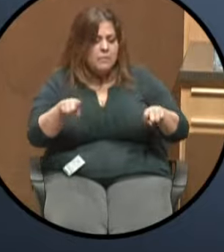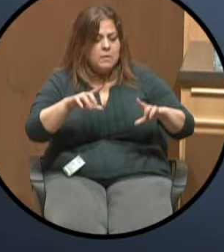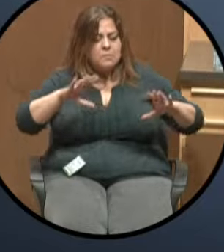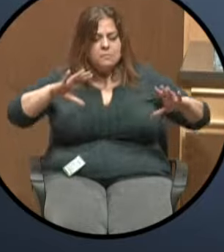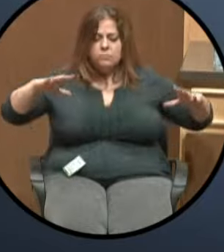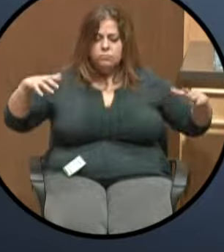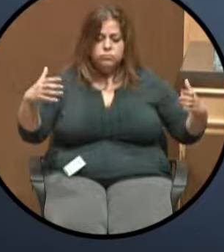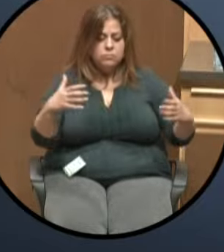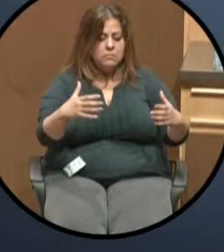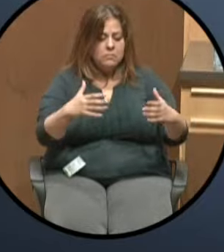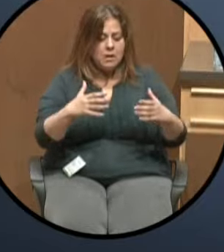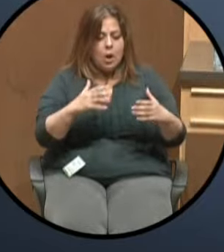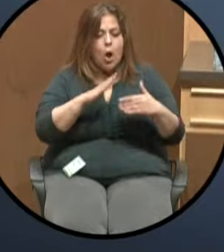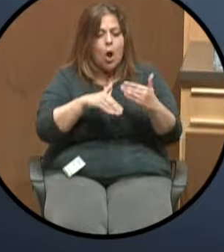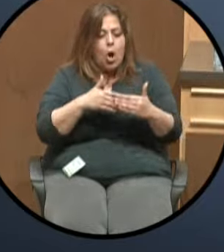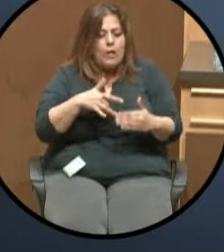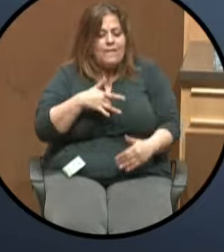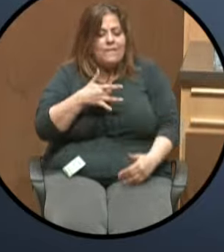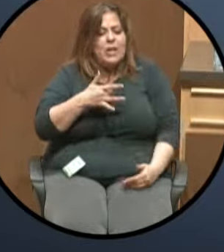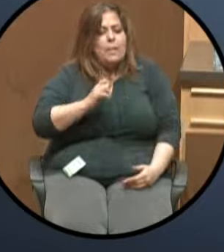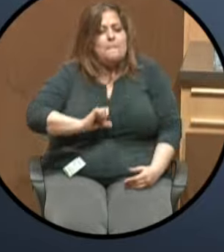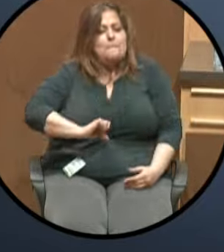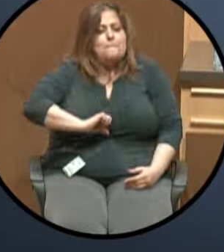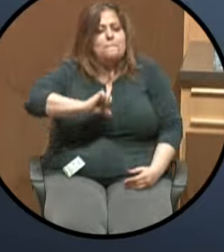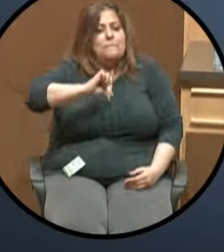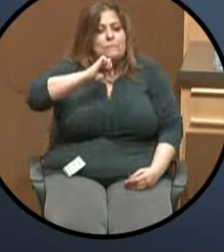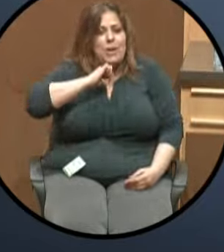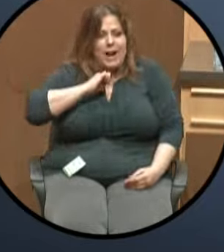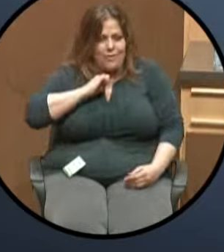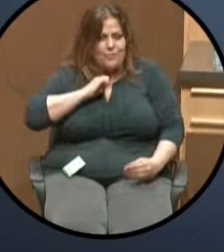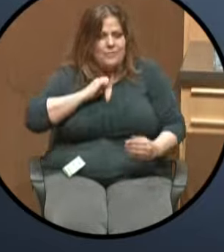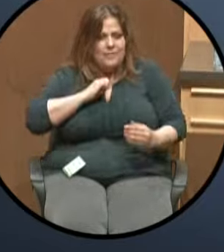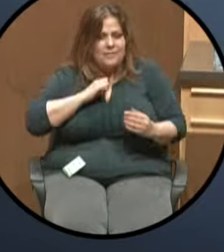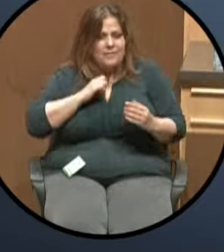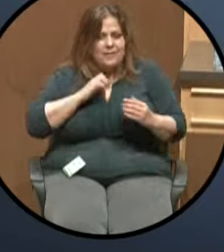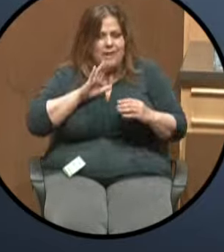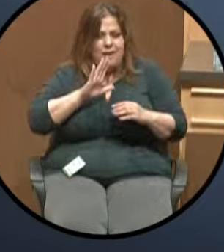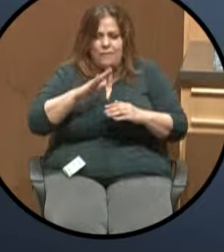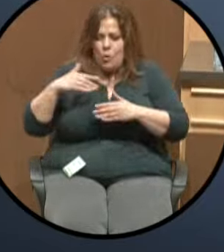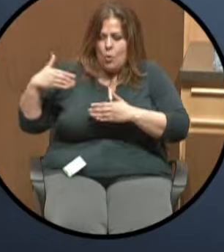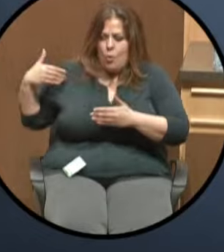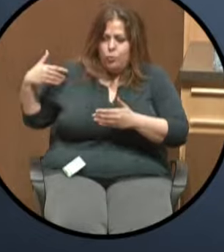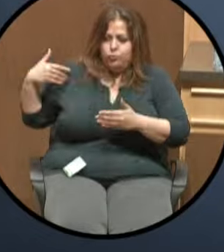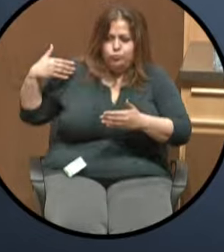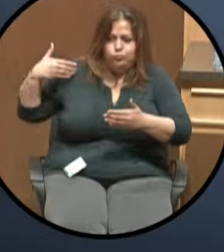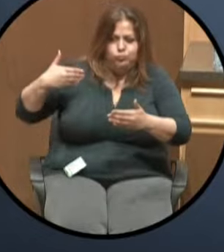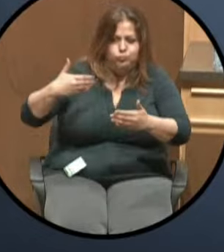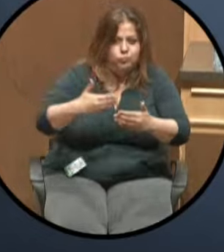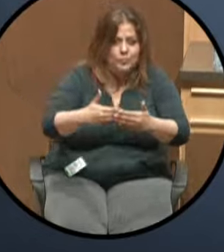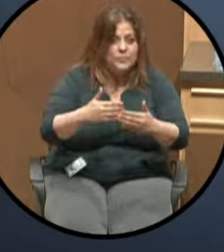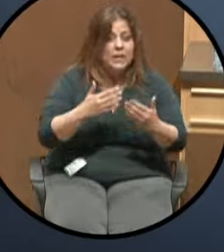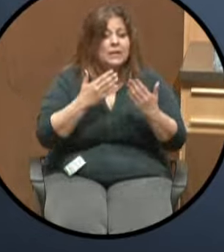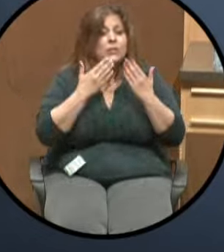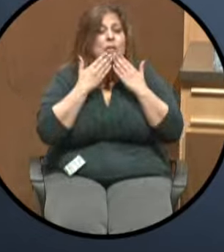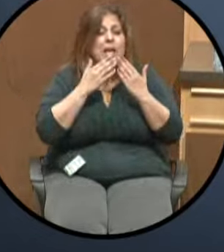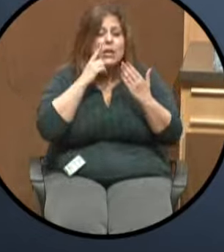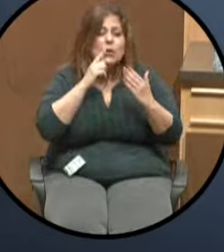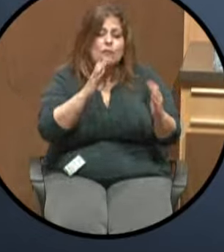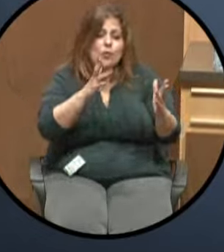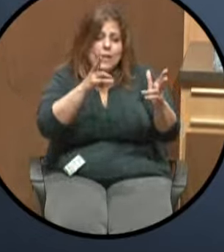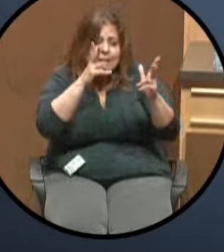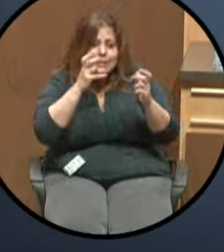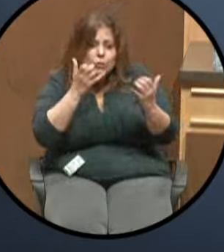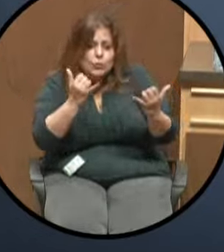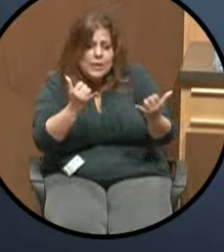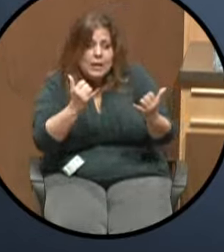all be quite proud of what's happened here. And once again, I thank you for listening today, and hopefully we'll